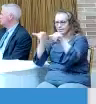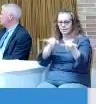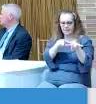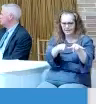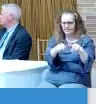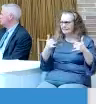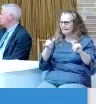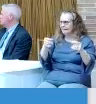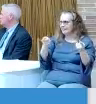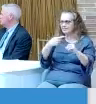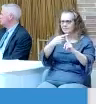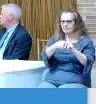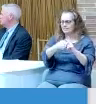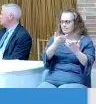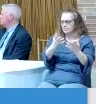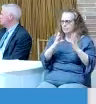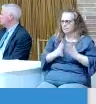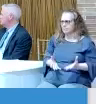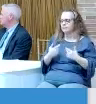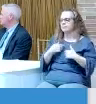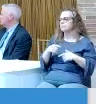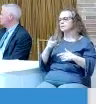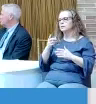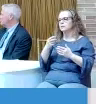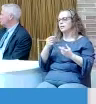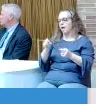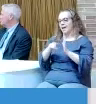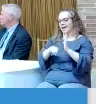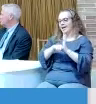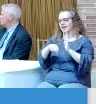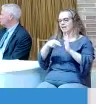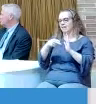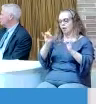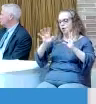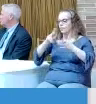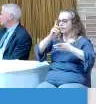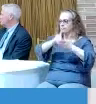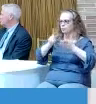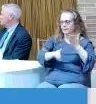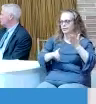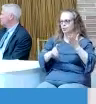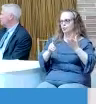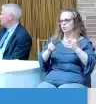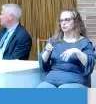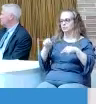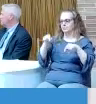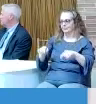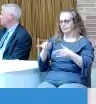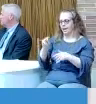end a terrible wave of source of income discrimination that we're experiencing right now in our city and our